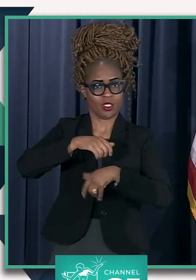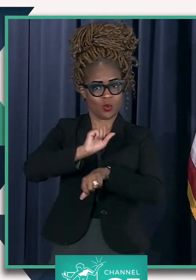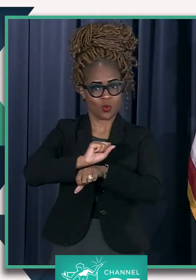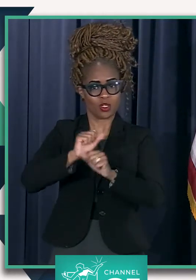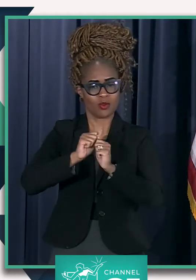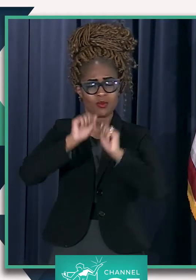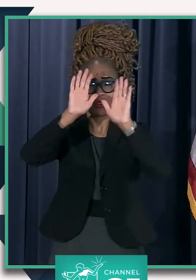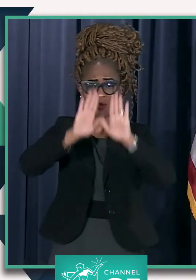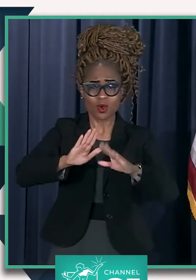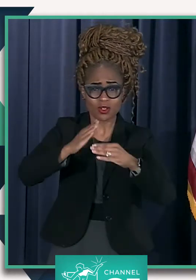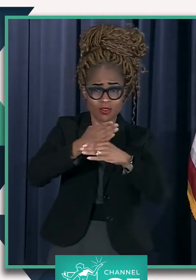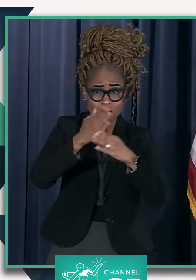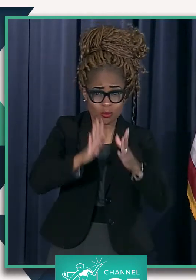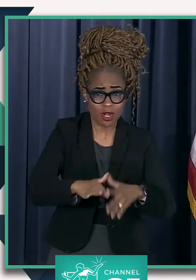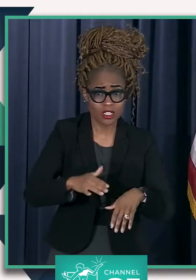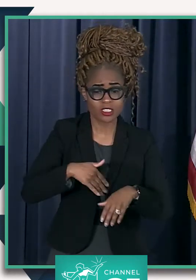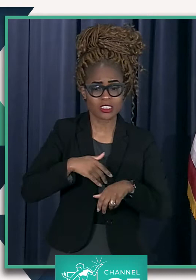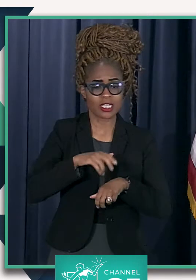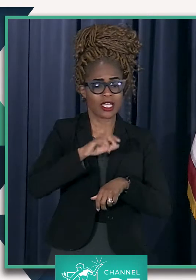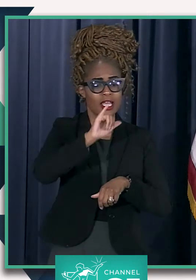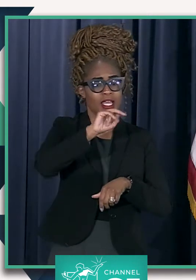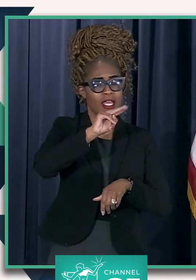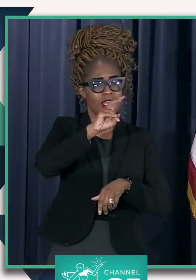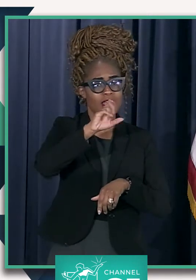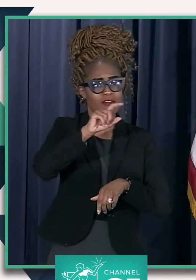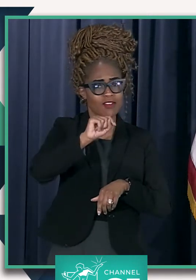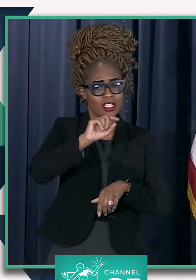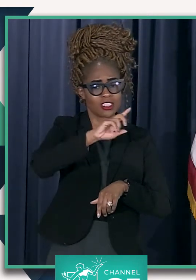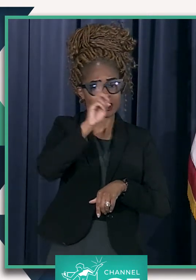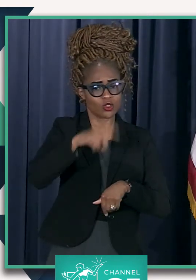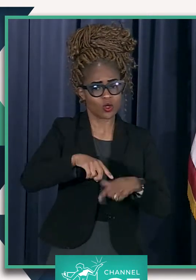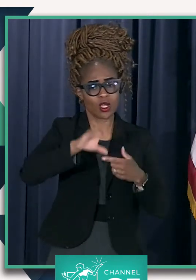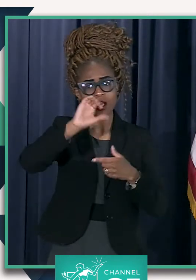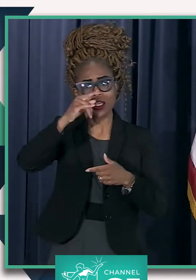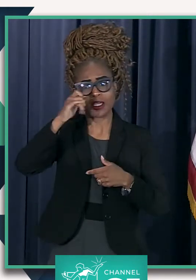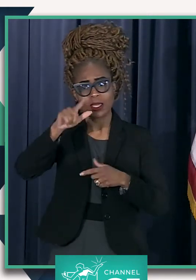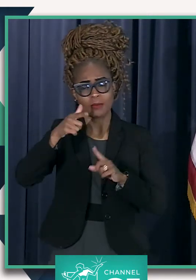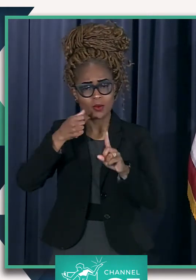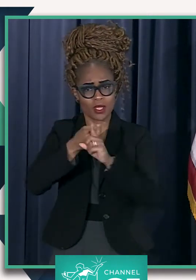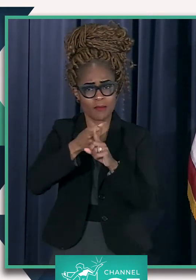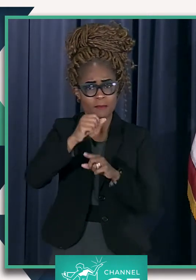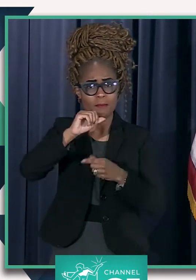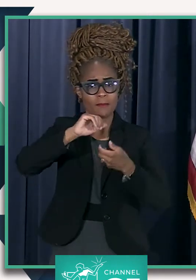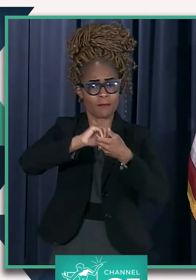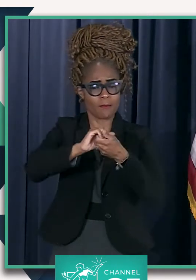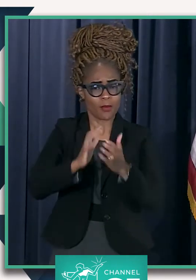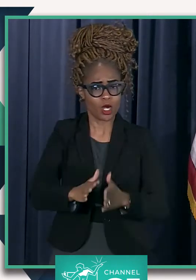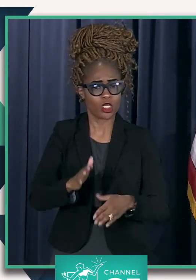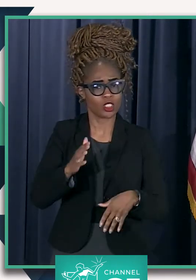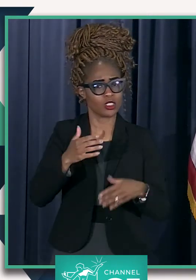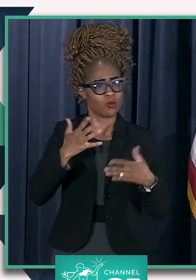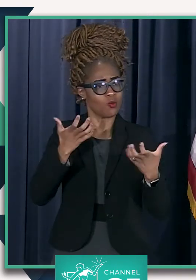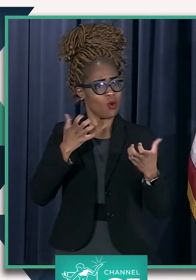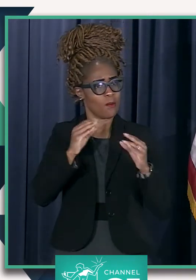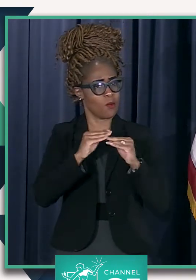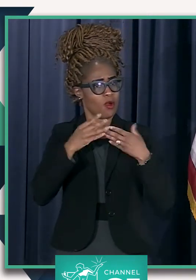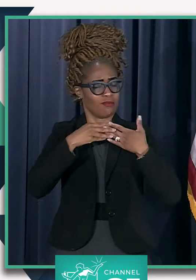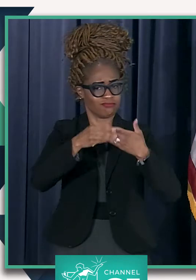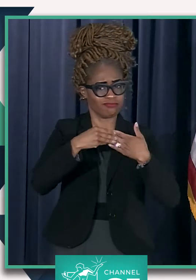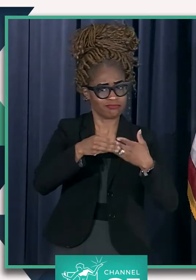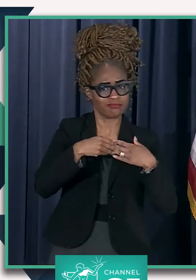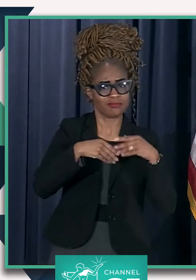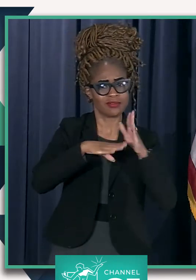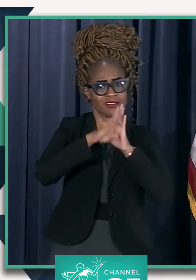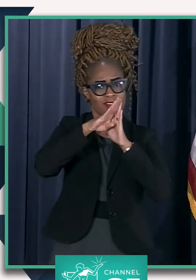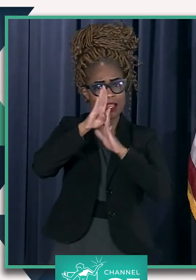incredible partners, Invest Detroit and Capital Impact Partners. We've worked with to provide more flexible development